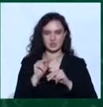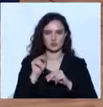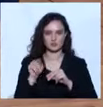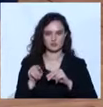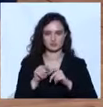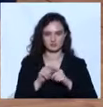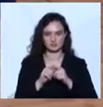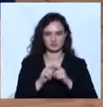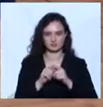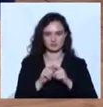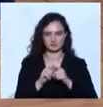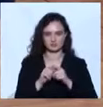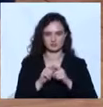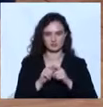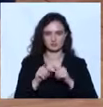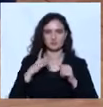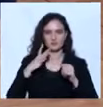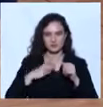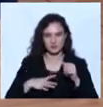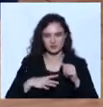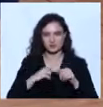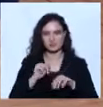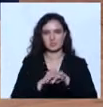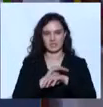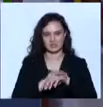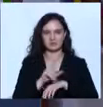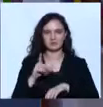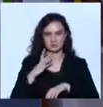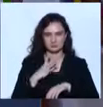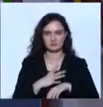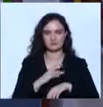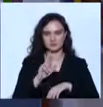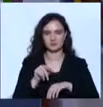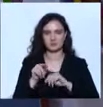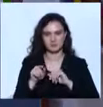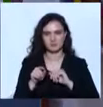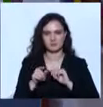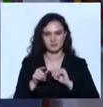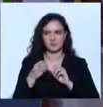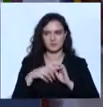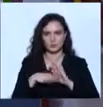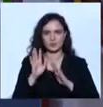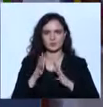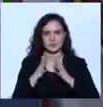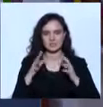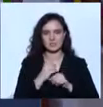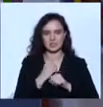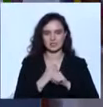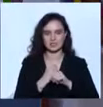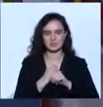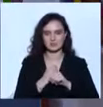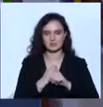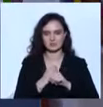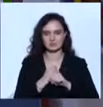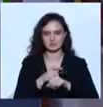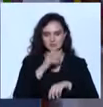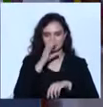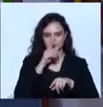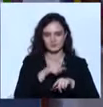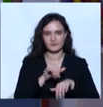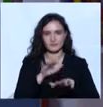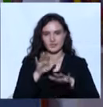White Fang's trust through patience and kindness, and he really does more than just provide White Fang with a place